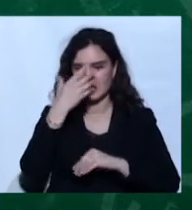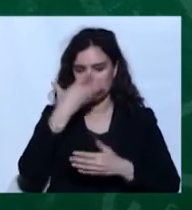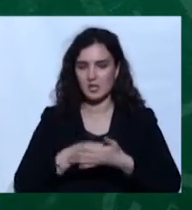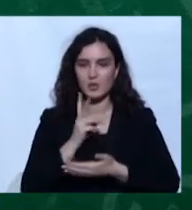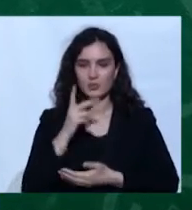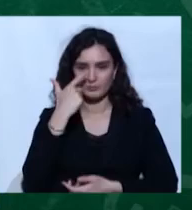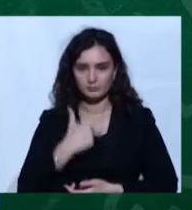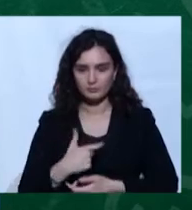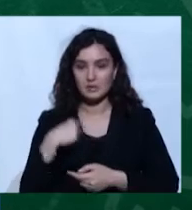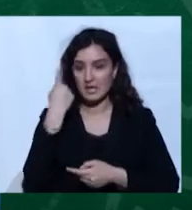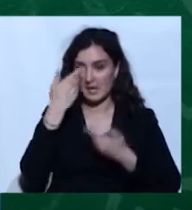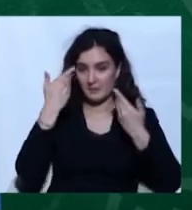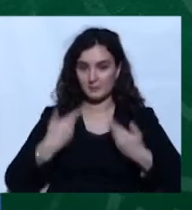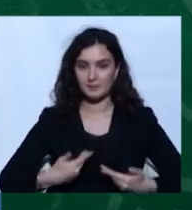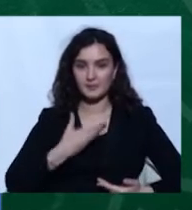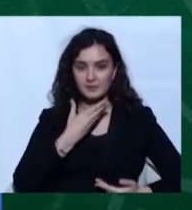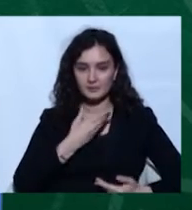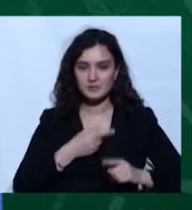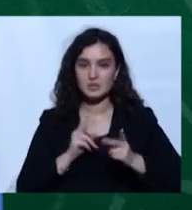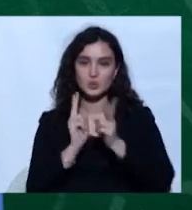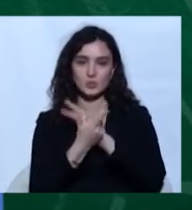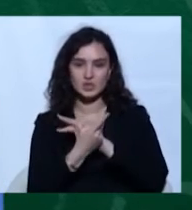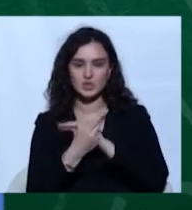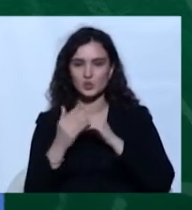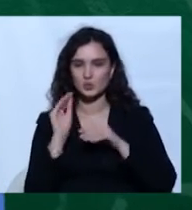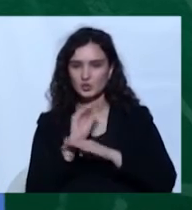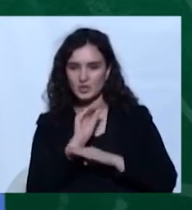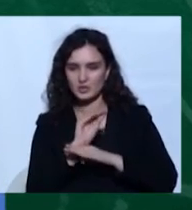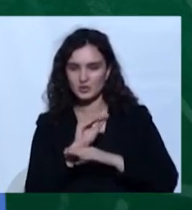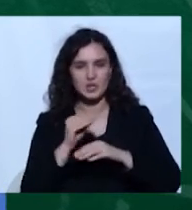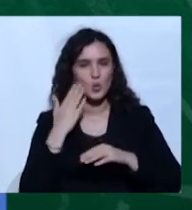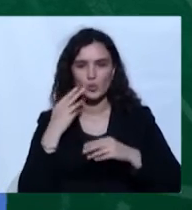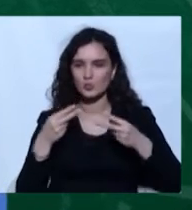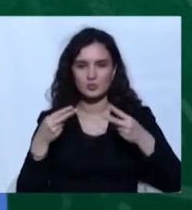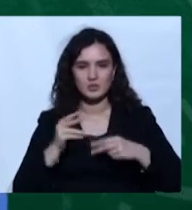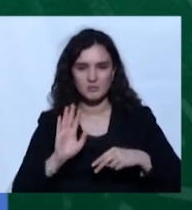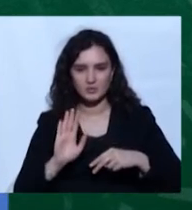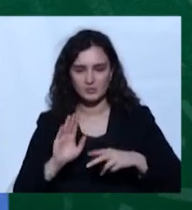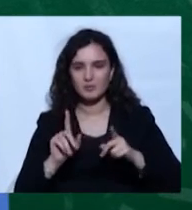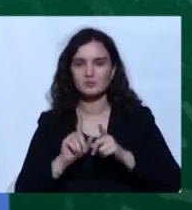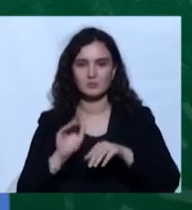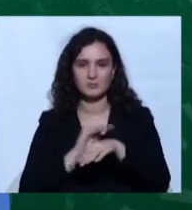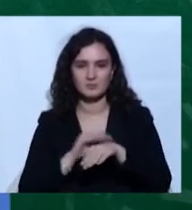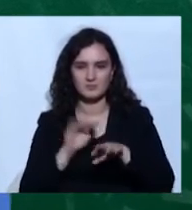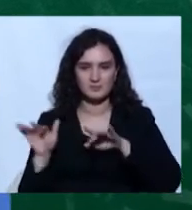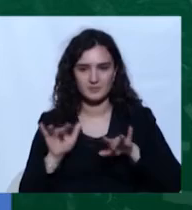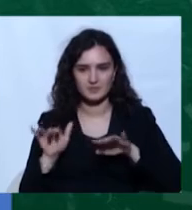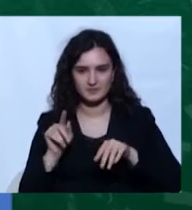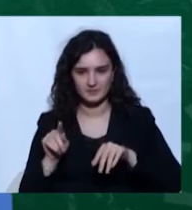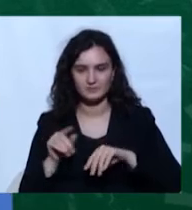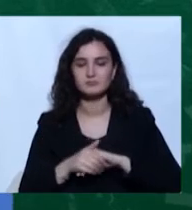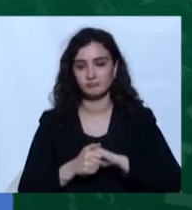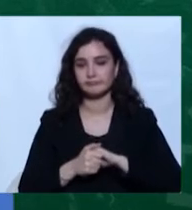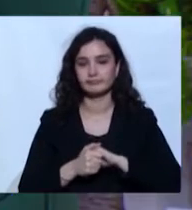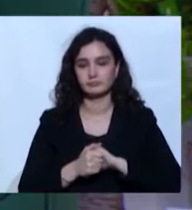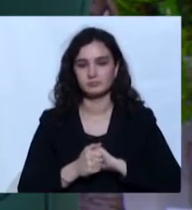appearance, to switch, to judge, inequality, and mercy. Yes, that word keeps coming back